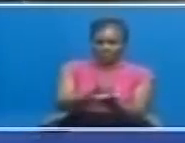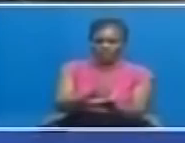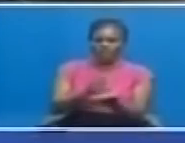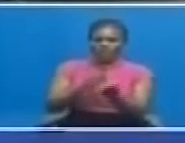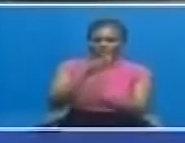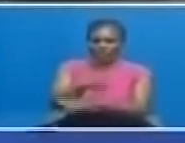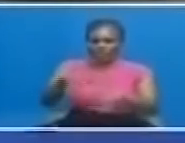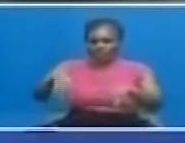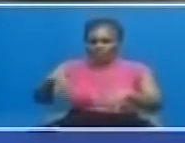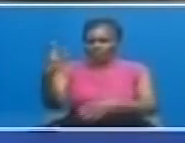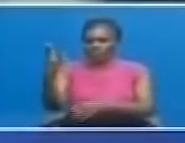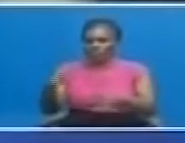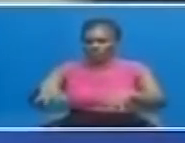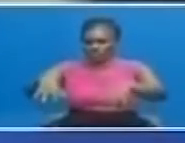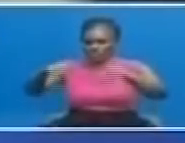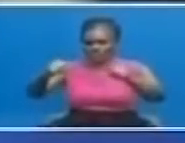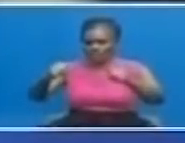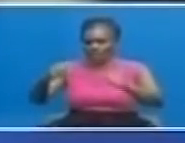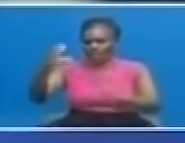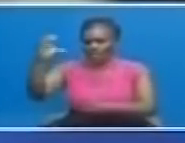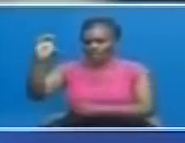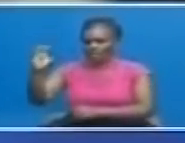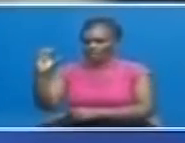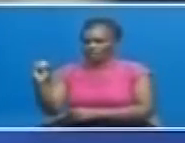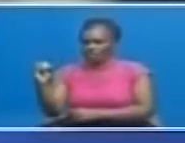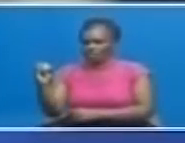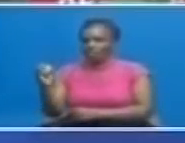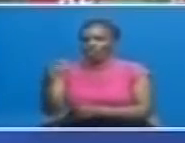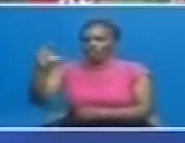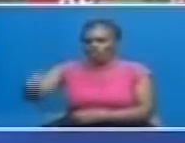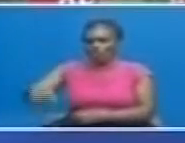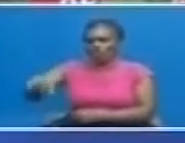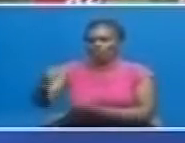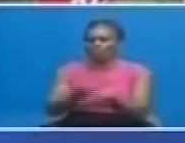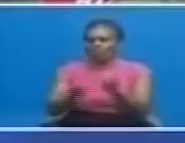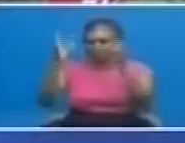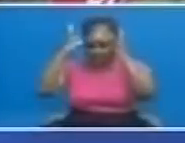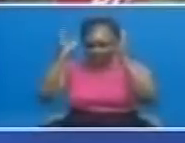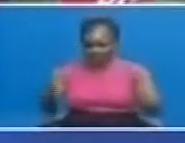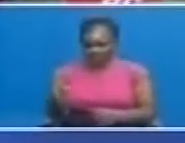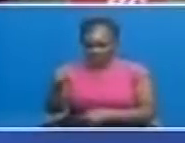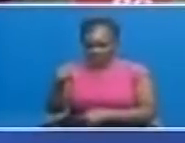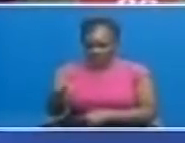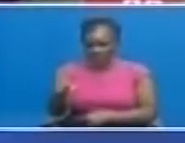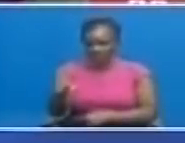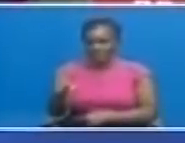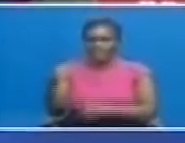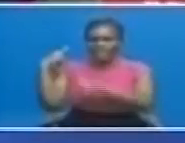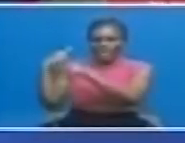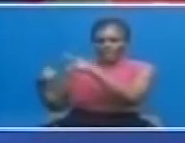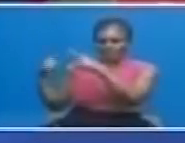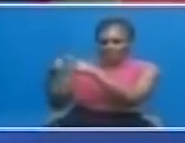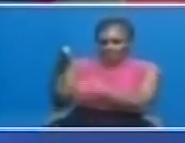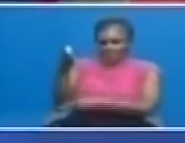ProCredit Bank's chairman, Philip Sigwart, as the chief executive of the Congo business, a decision that the bank says is informed by his experience